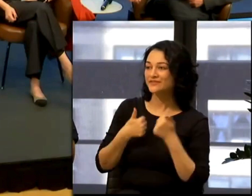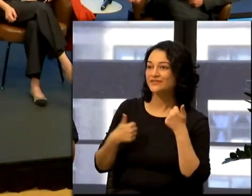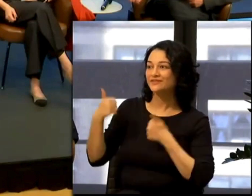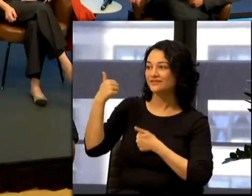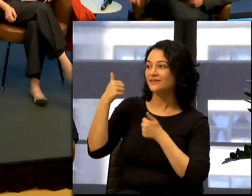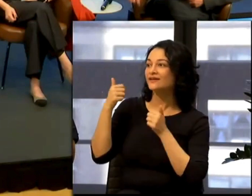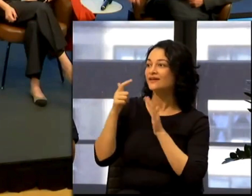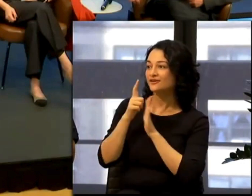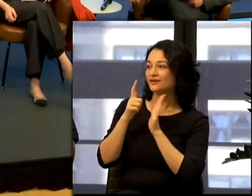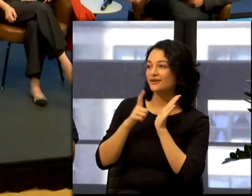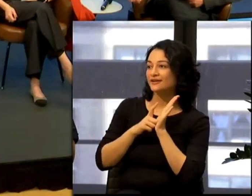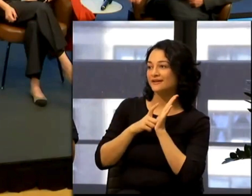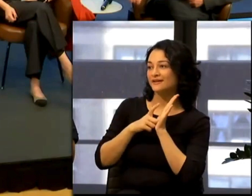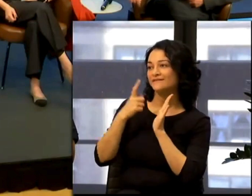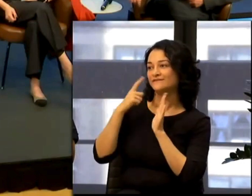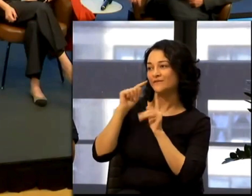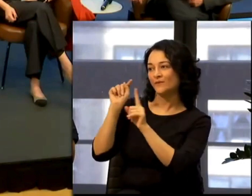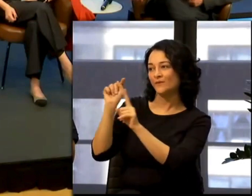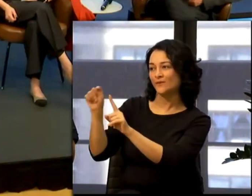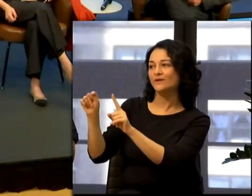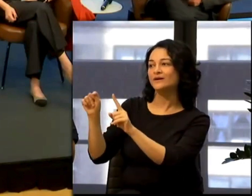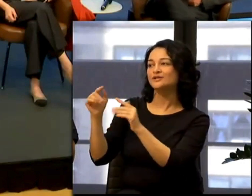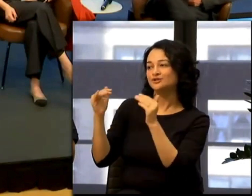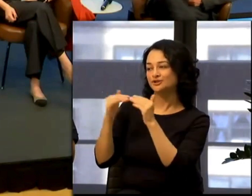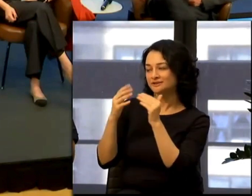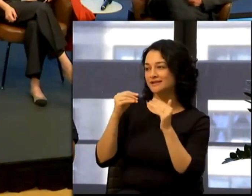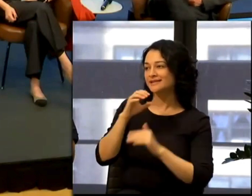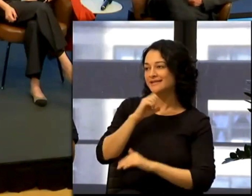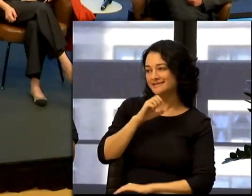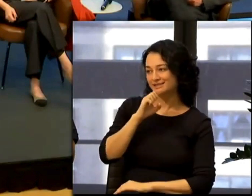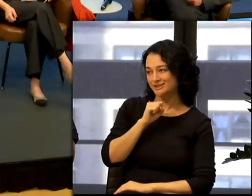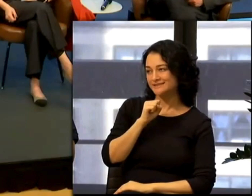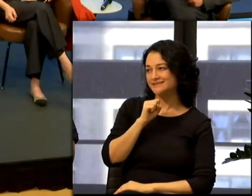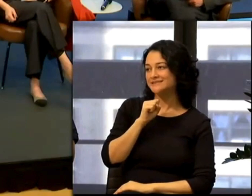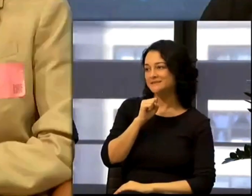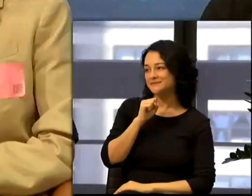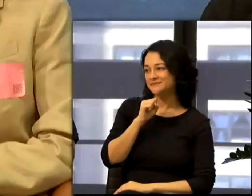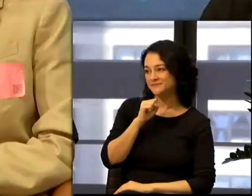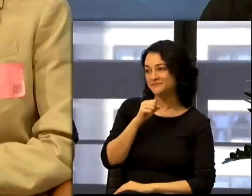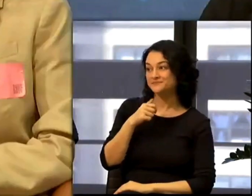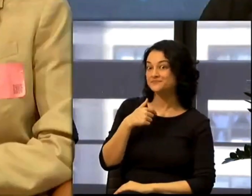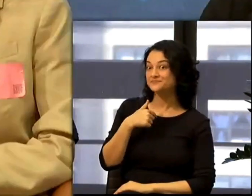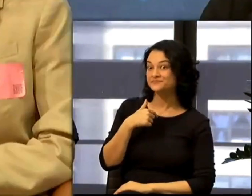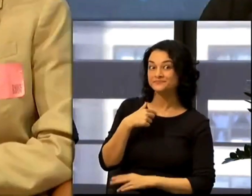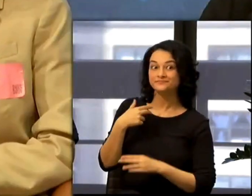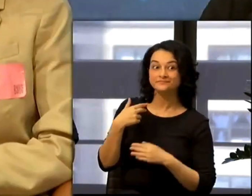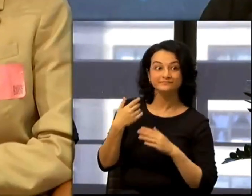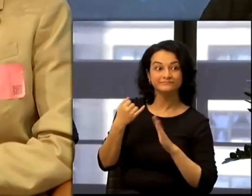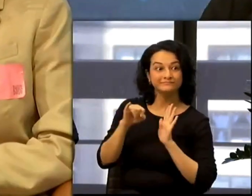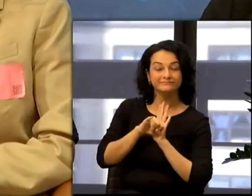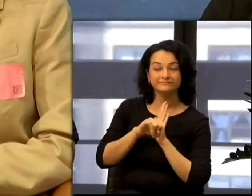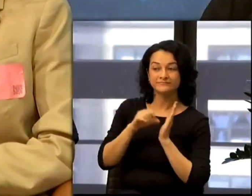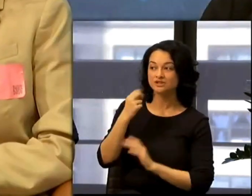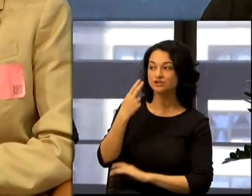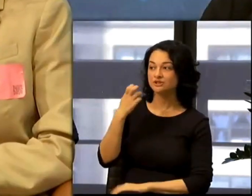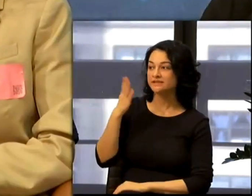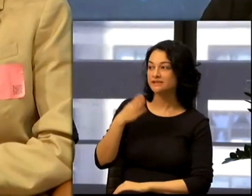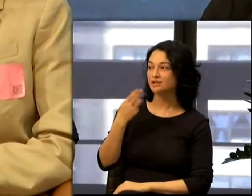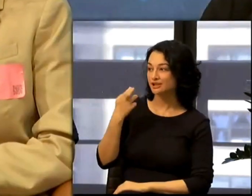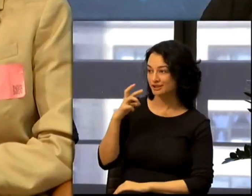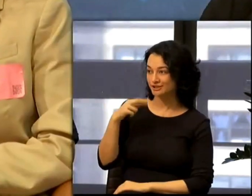and I specifically work on the health team at Justice and Aging, advancing a lot of like Medicaid policy